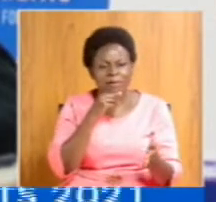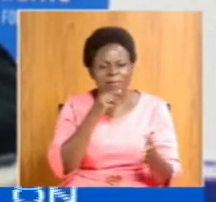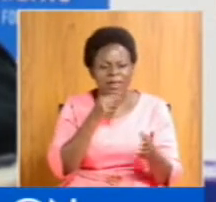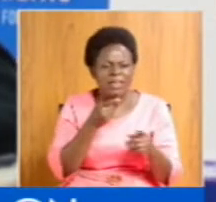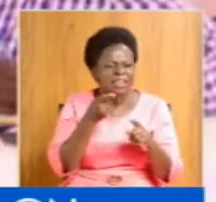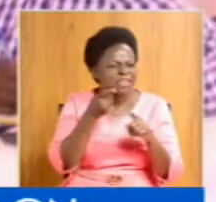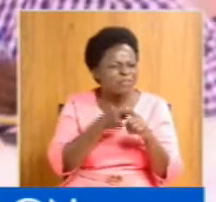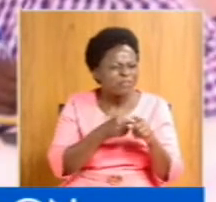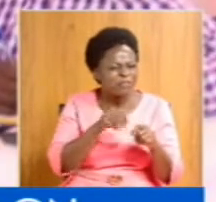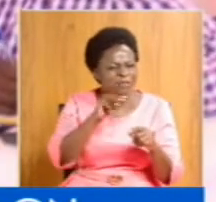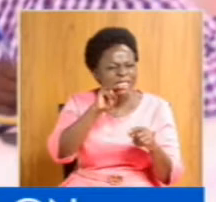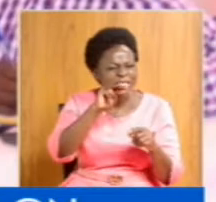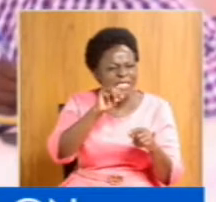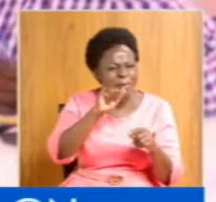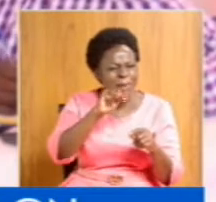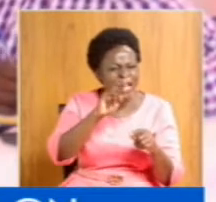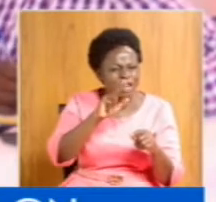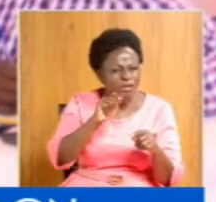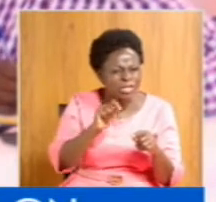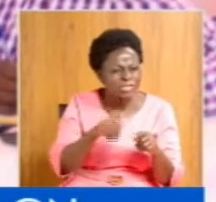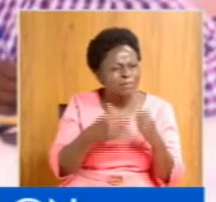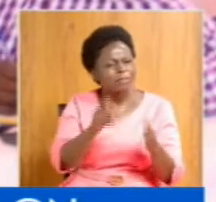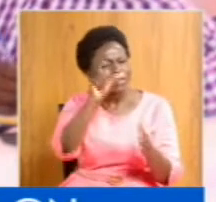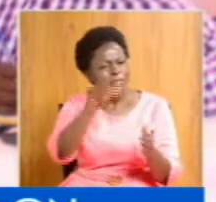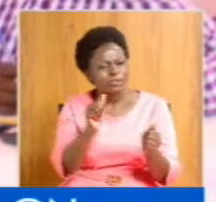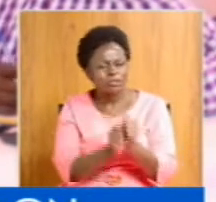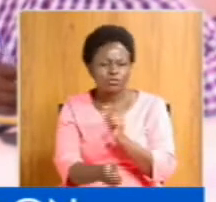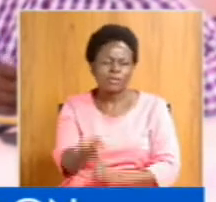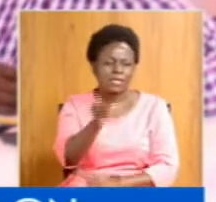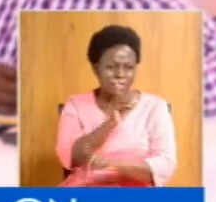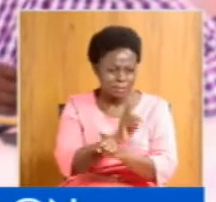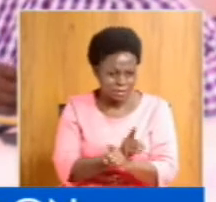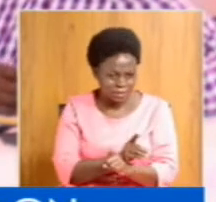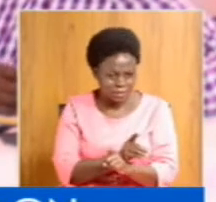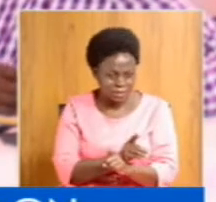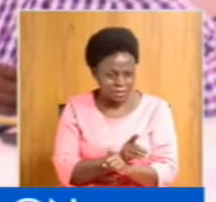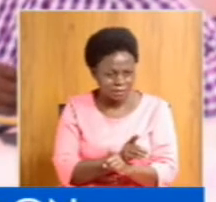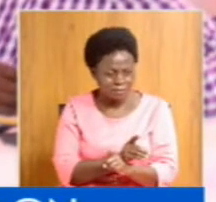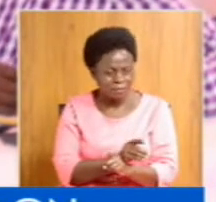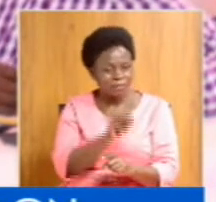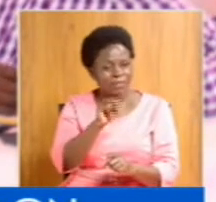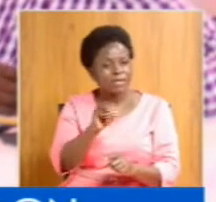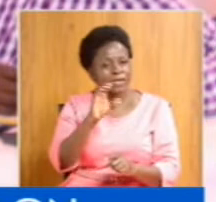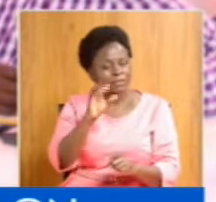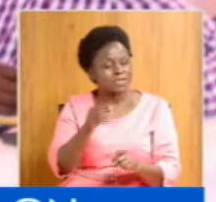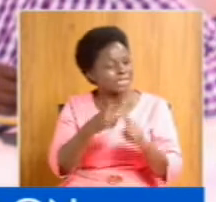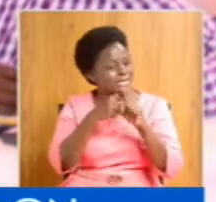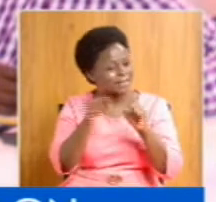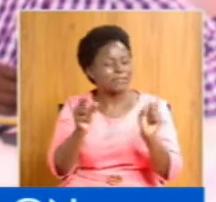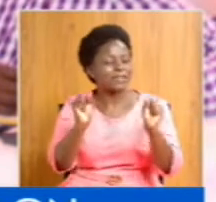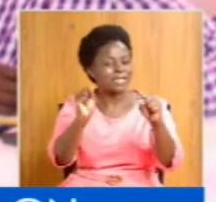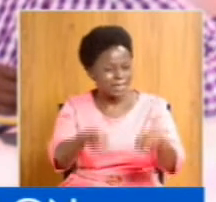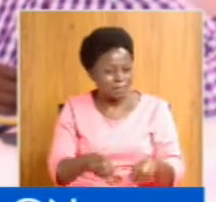minorities. They could be persons with disabilities. The moderator said differently,